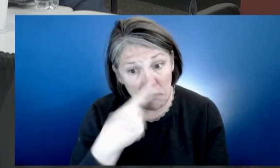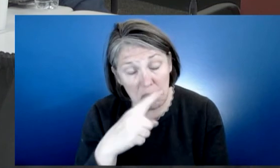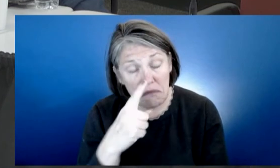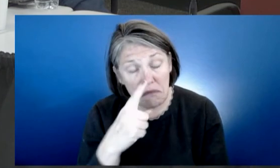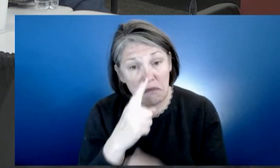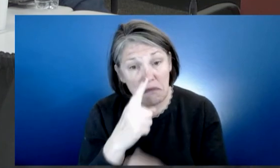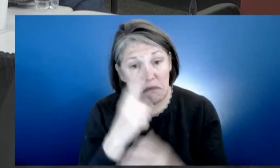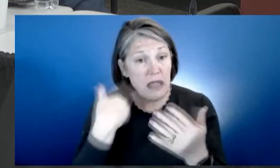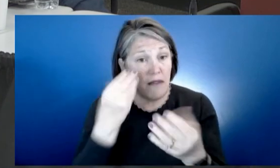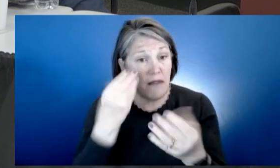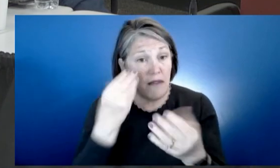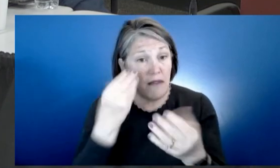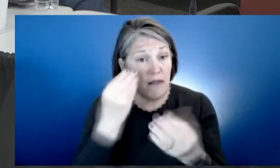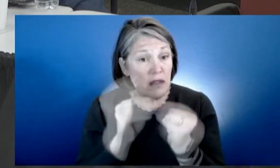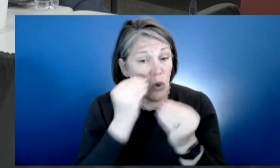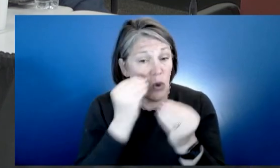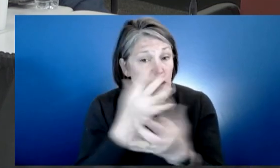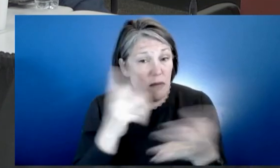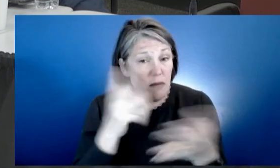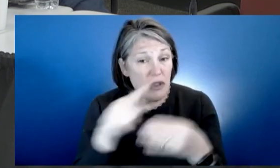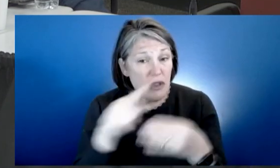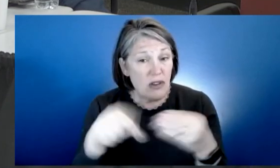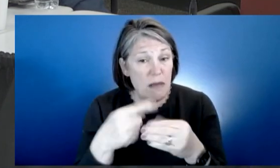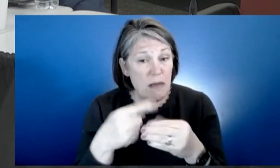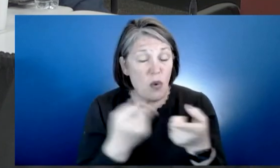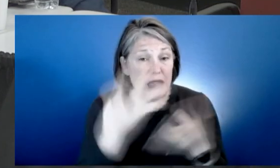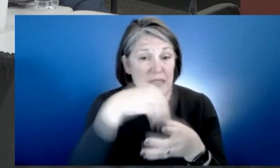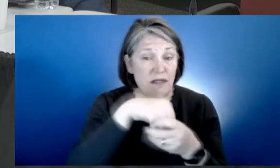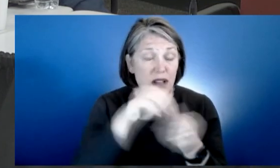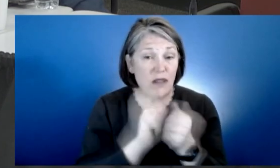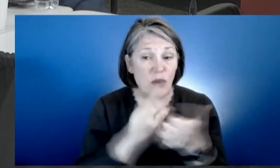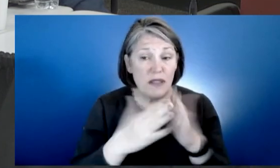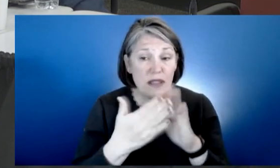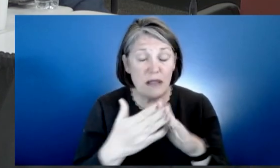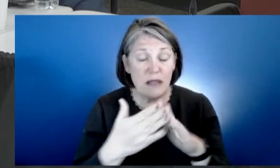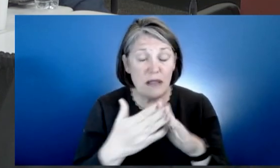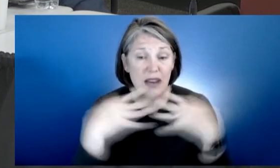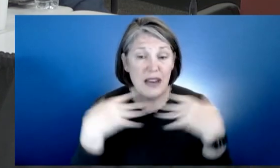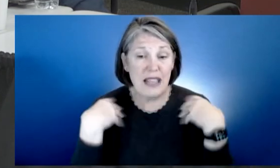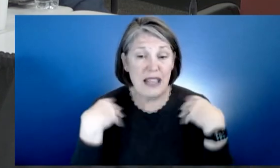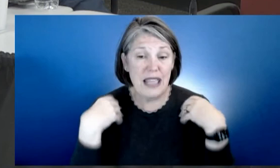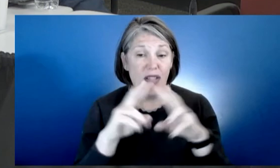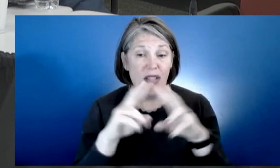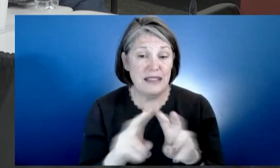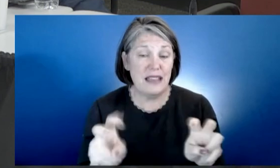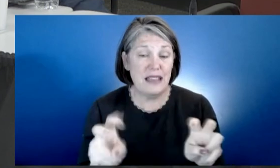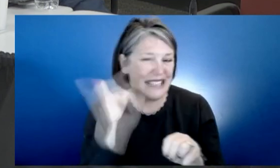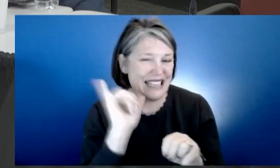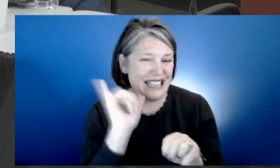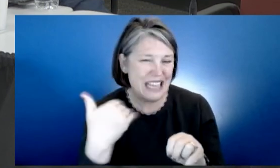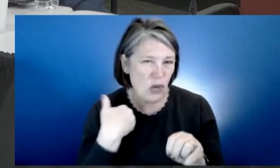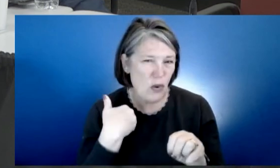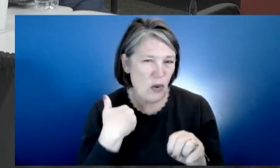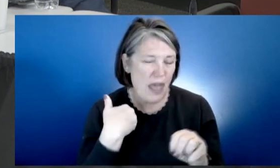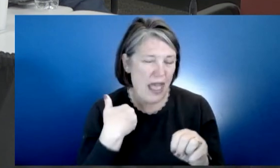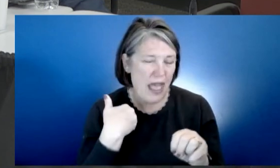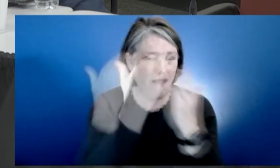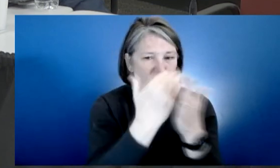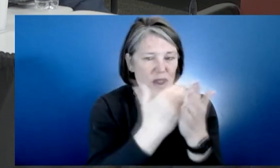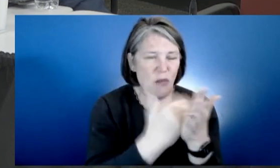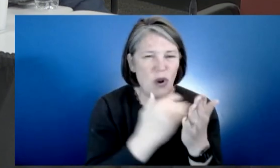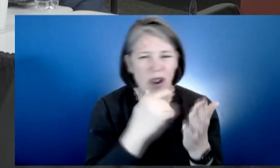on what goes into the community health assessment. It sounds like you kind of have a framework and you'll kind of choose what to put in